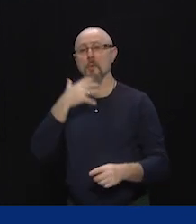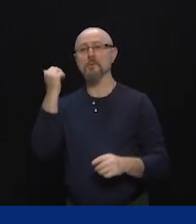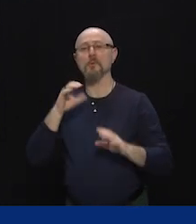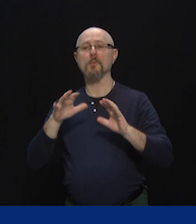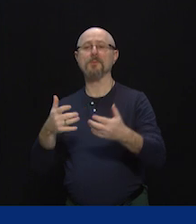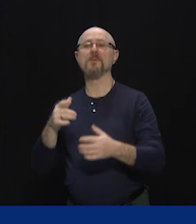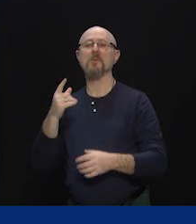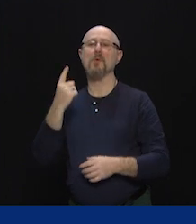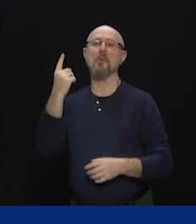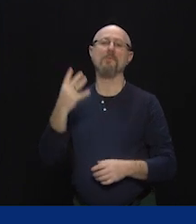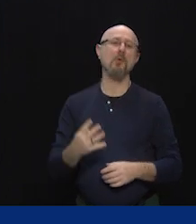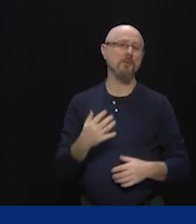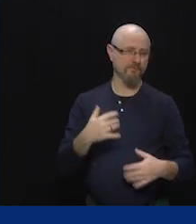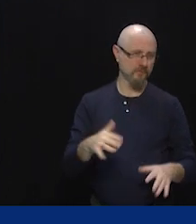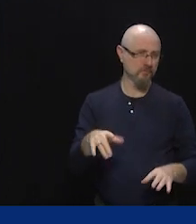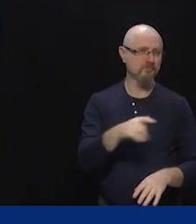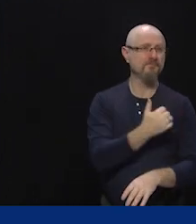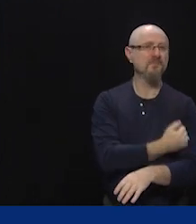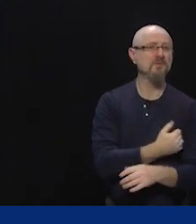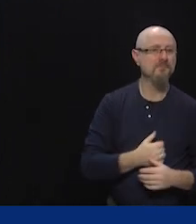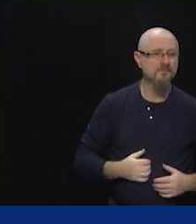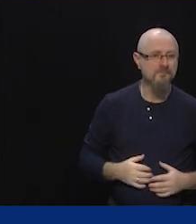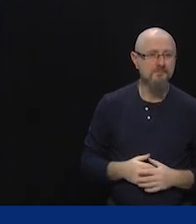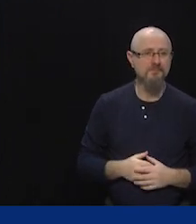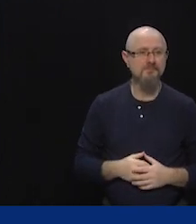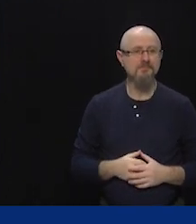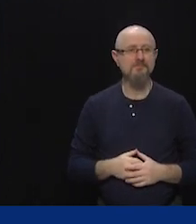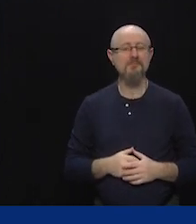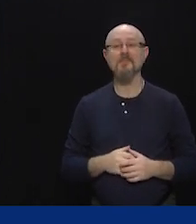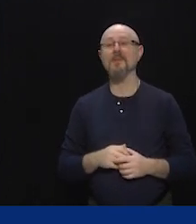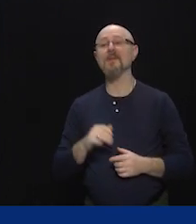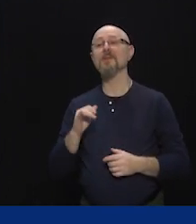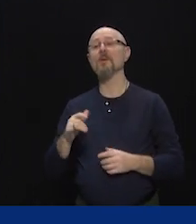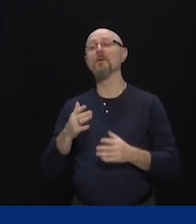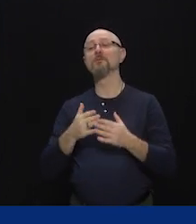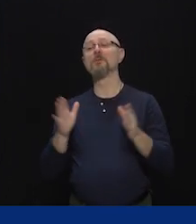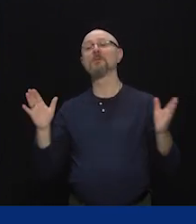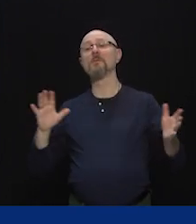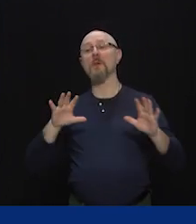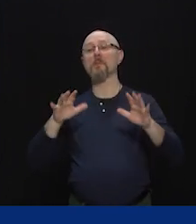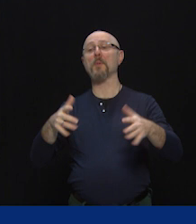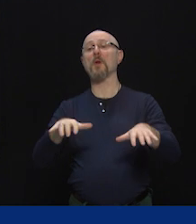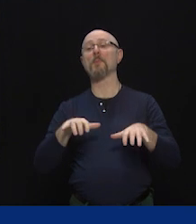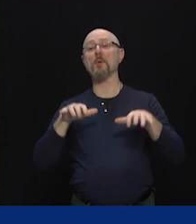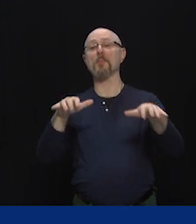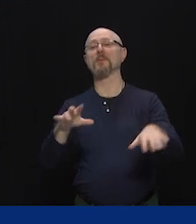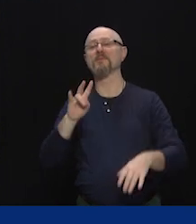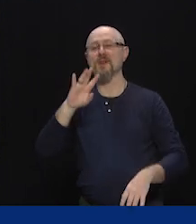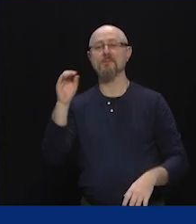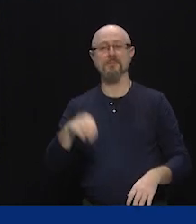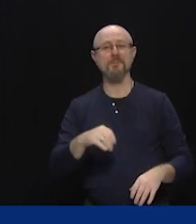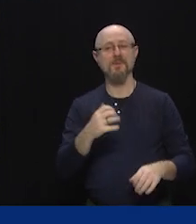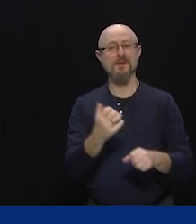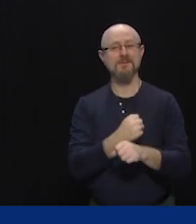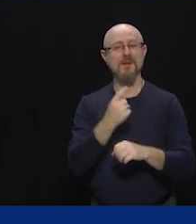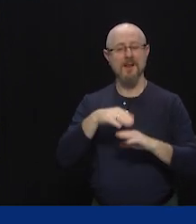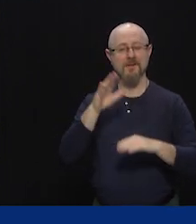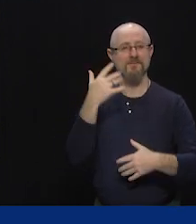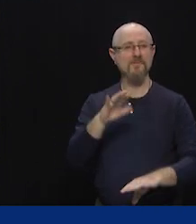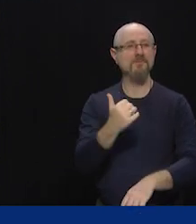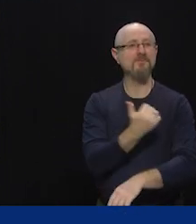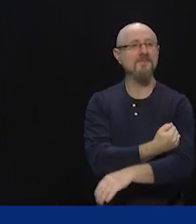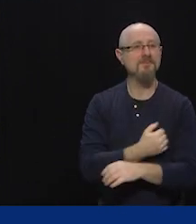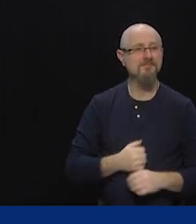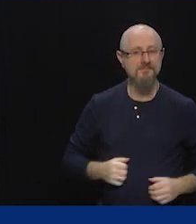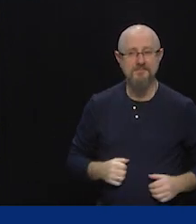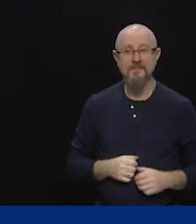though in the general population we are up to 75% having received at least one dose. The data that you